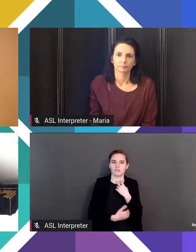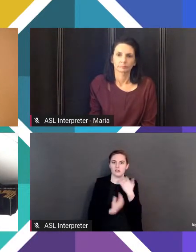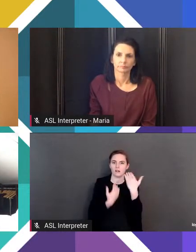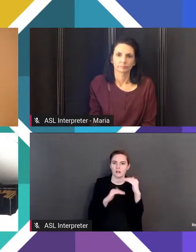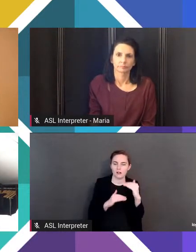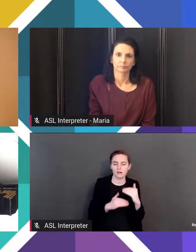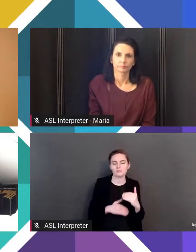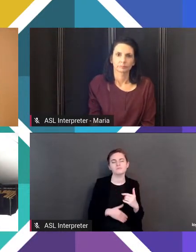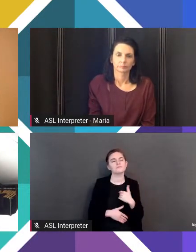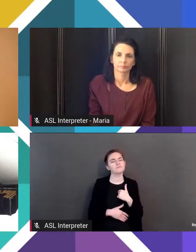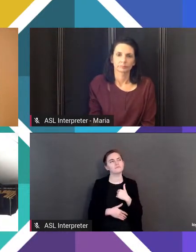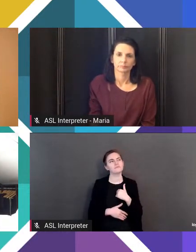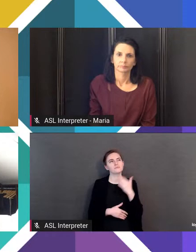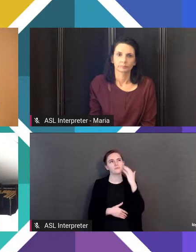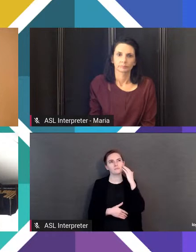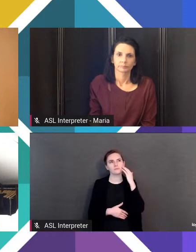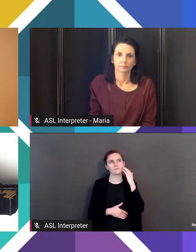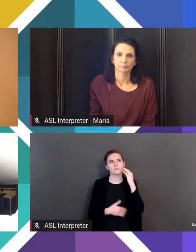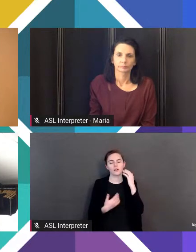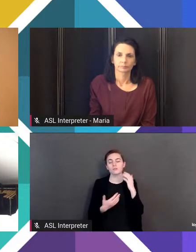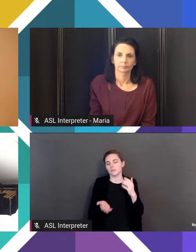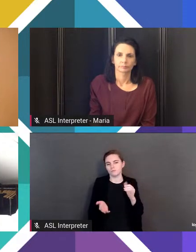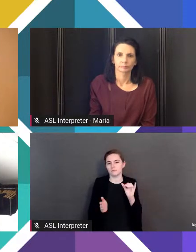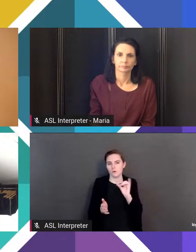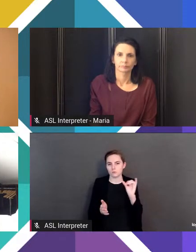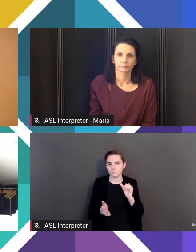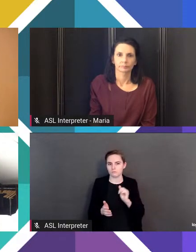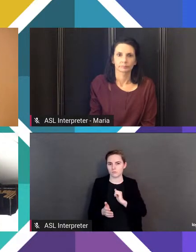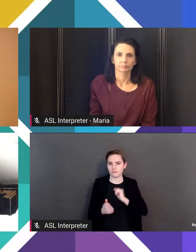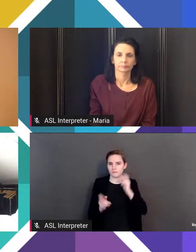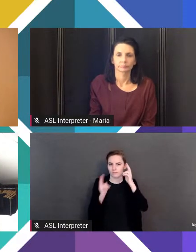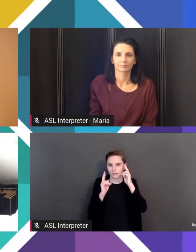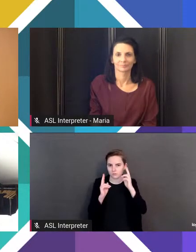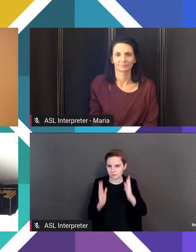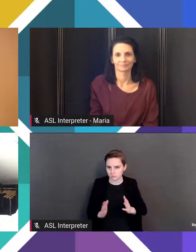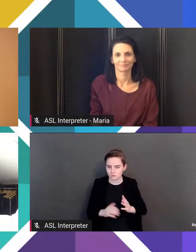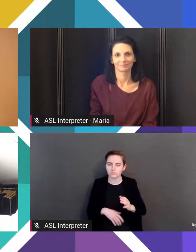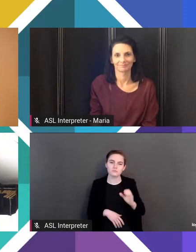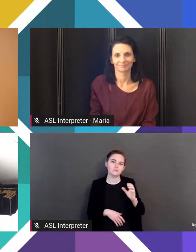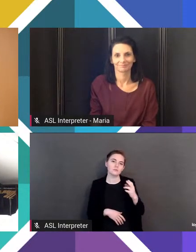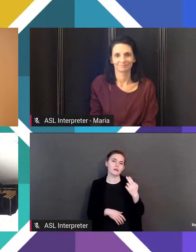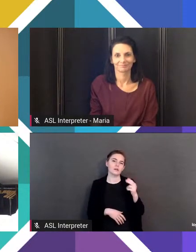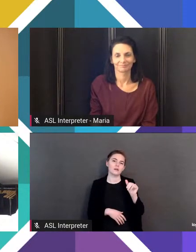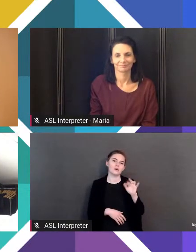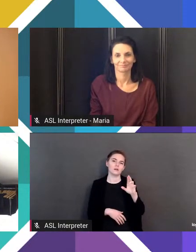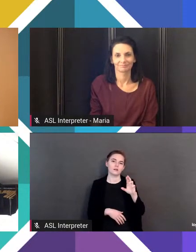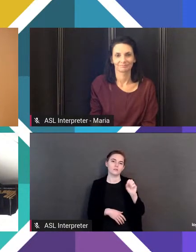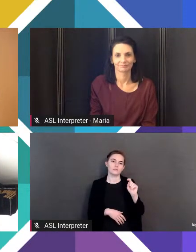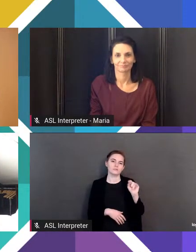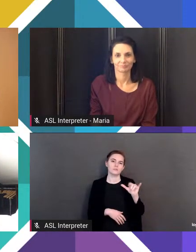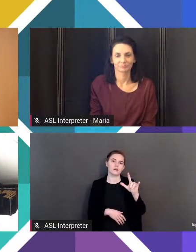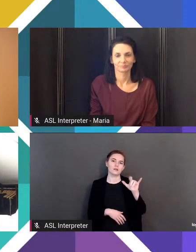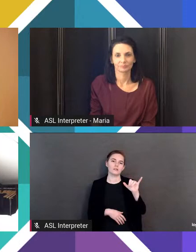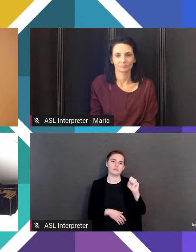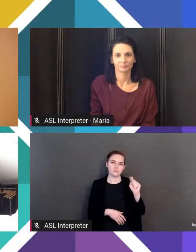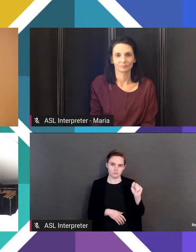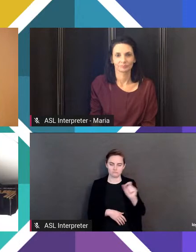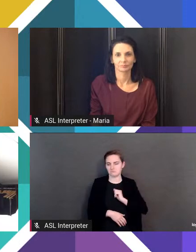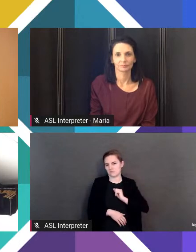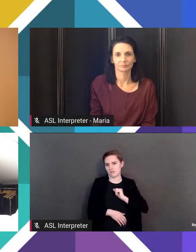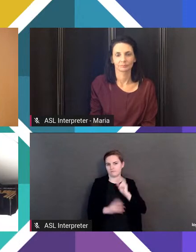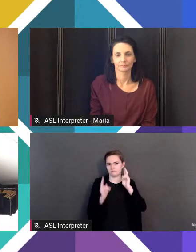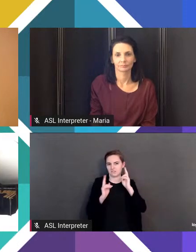is, so I'm a hairstylist. That's one of my many trades too. I've been a stylist for